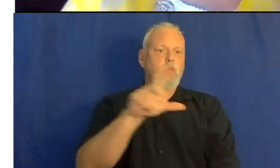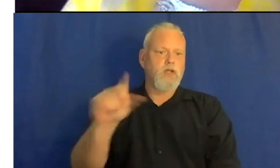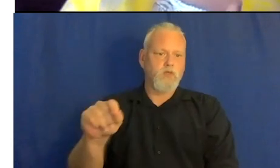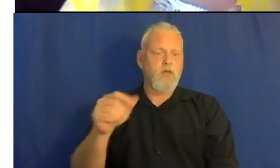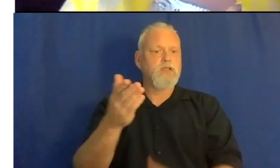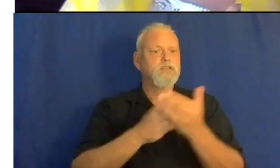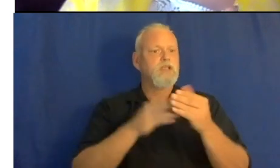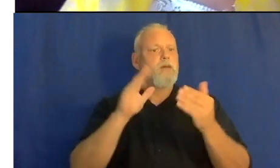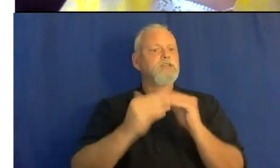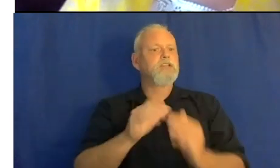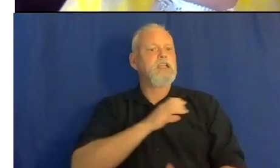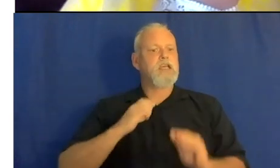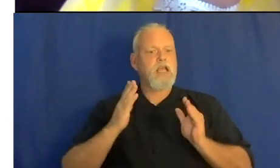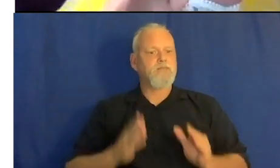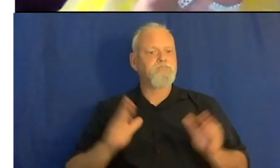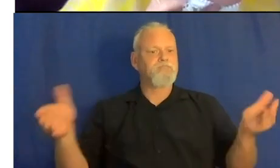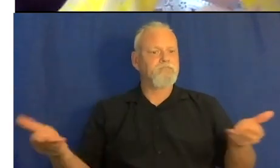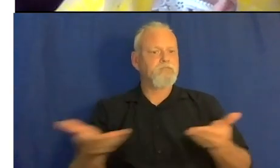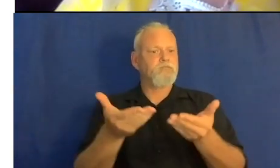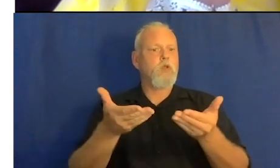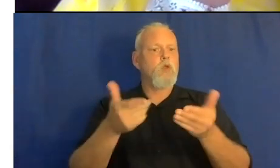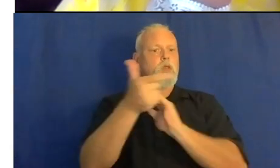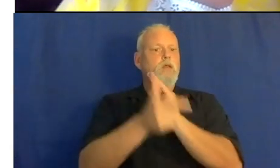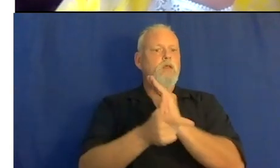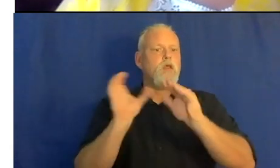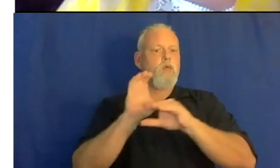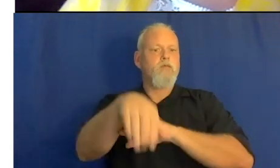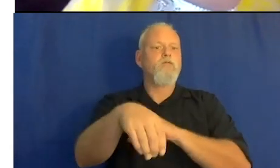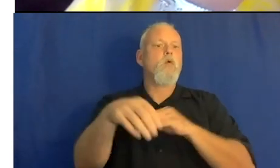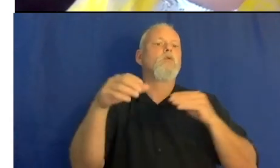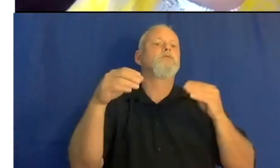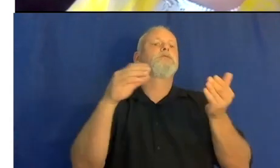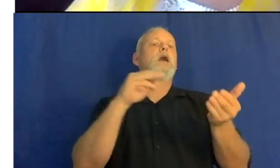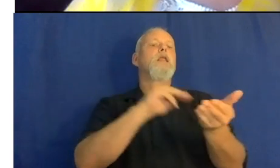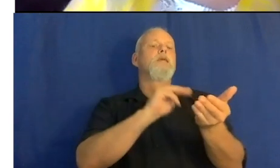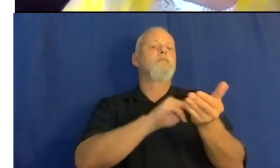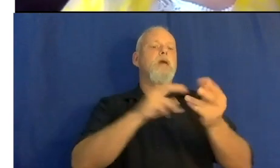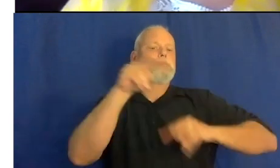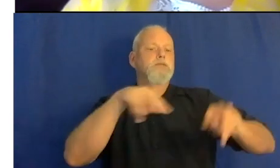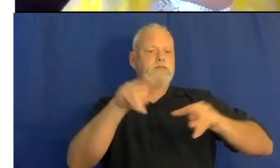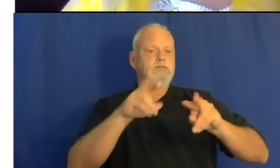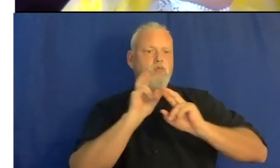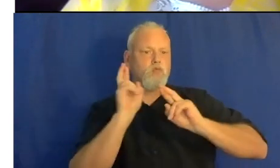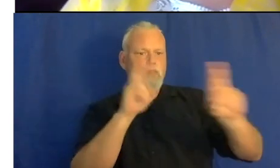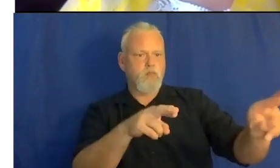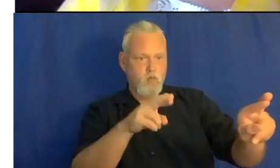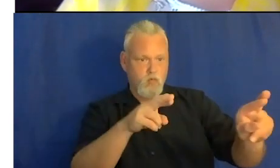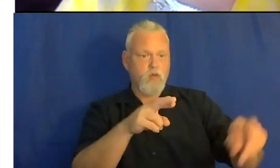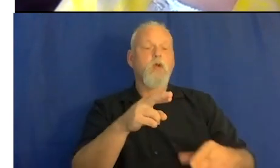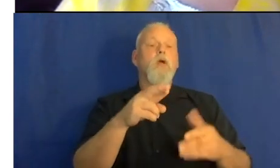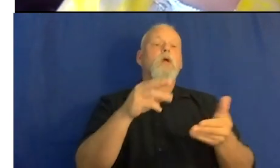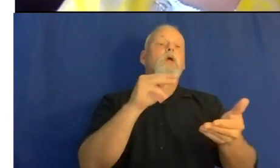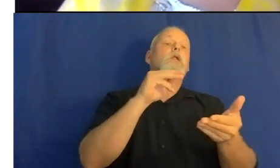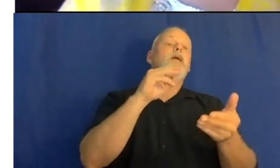councilors who actually introduced legislation that would force the medical examiner to report suspected overdoses 3 times a year instead